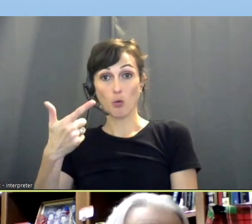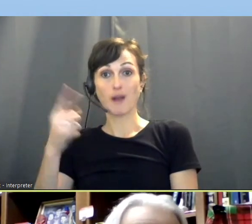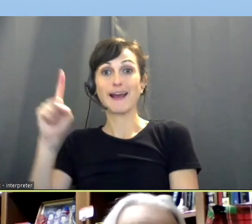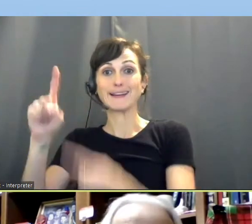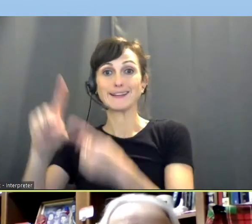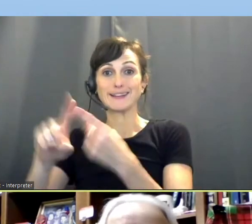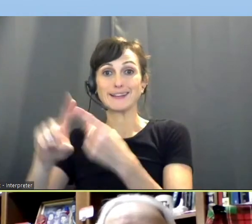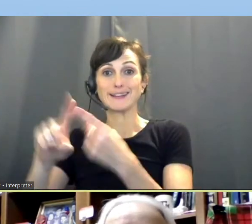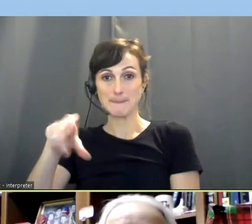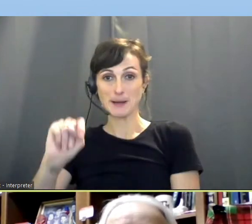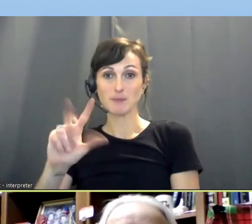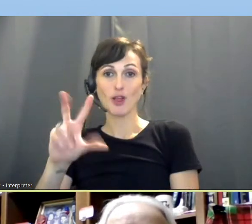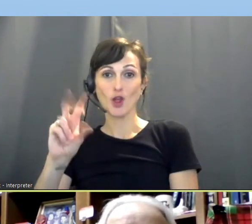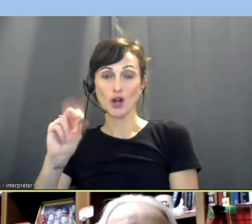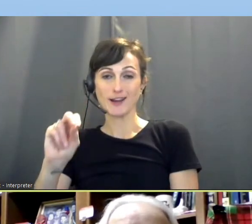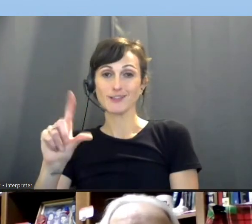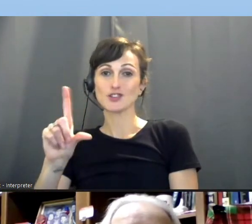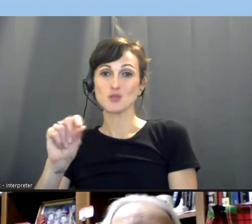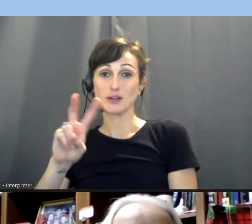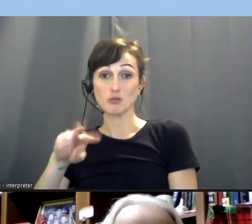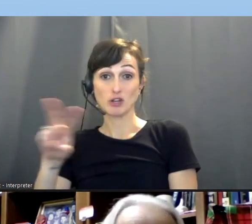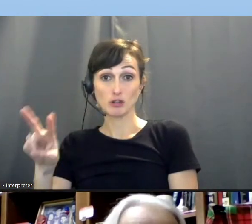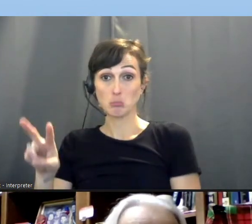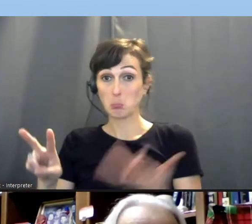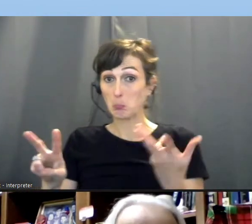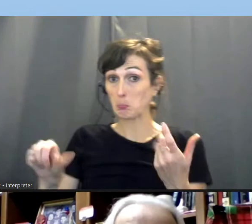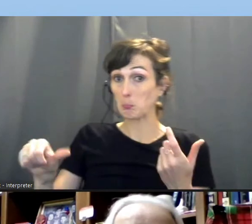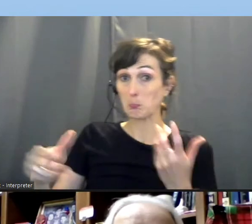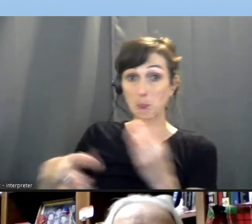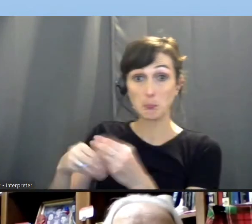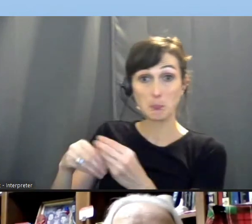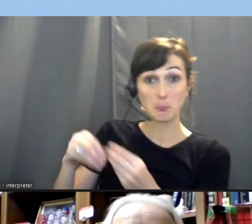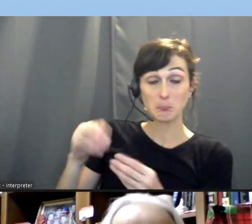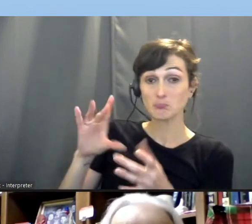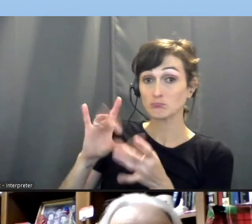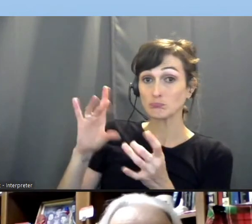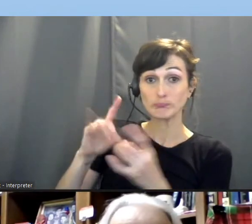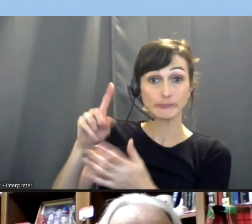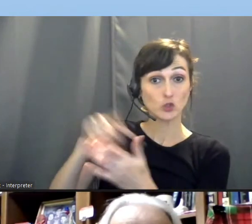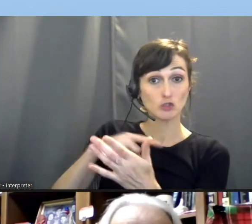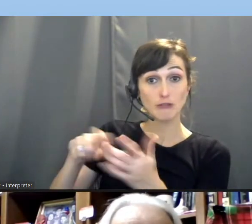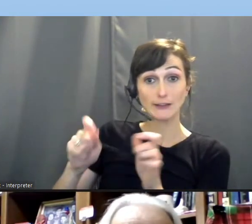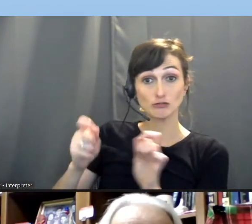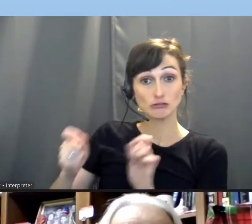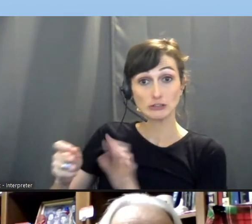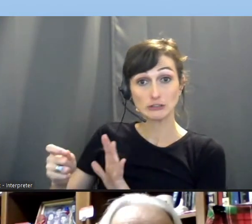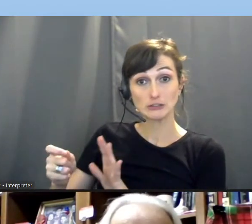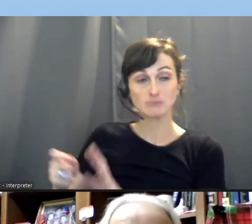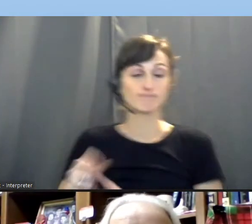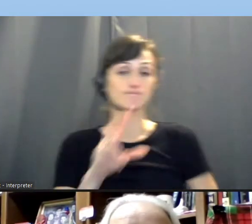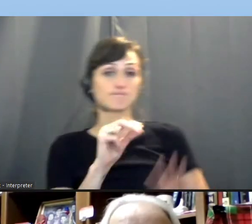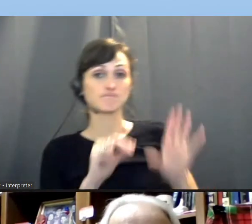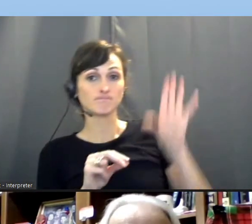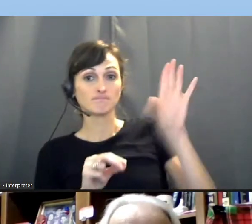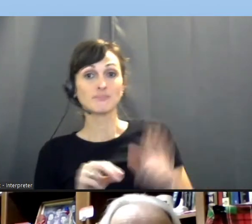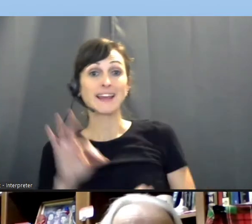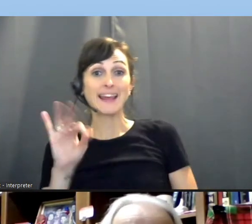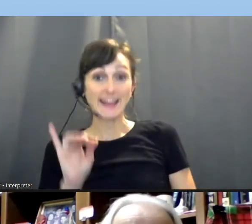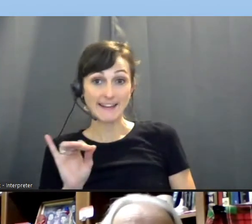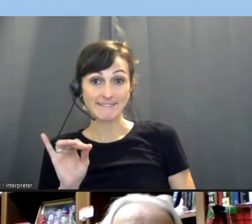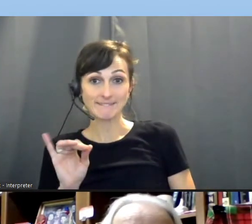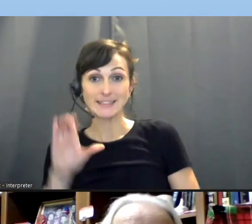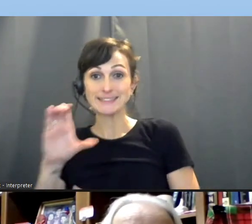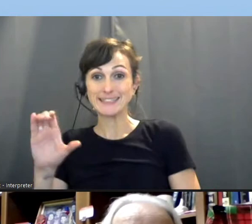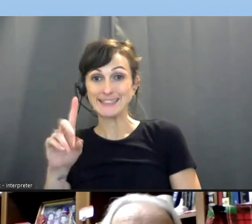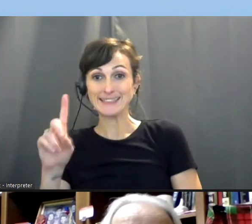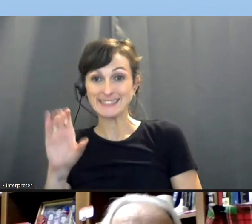2022. Any additions or corrections? Any- If the